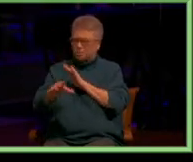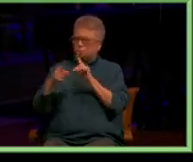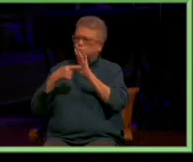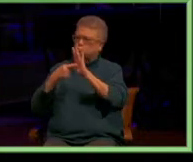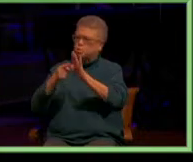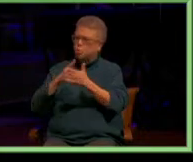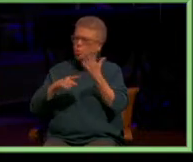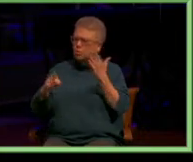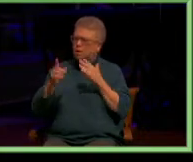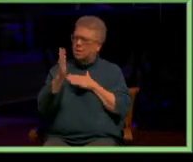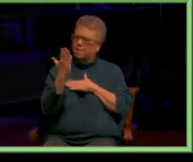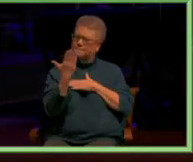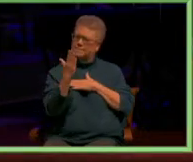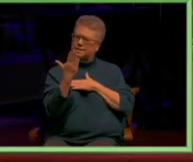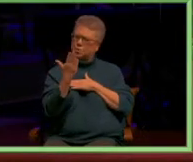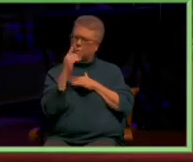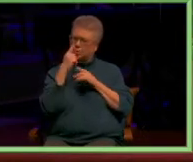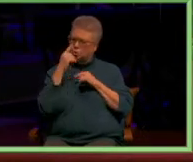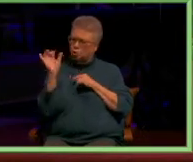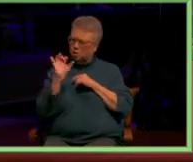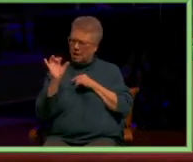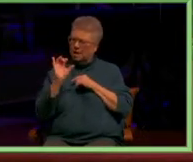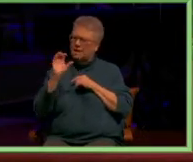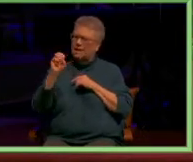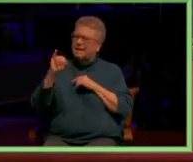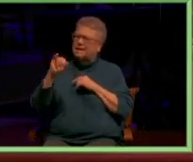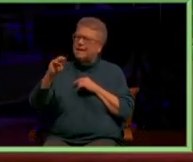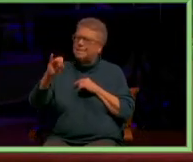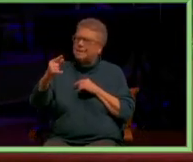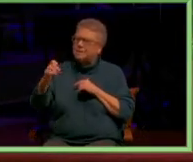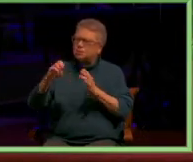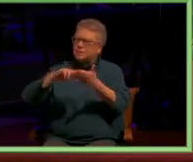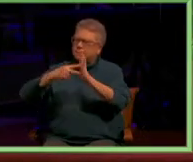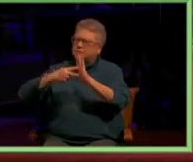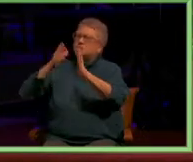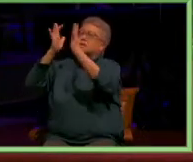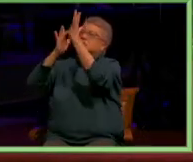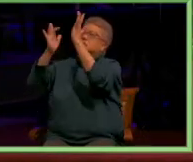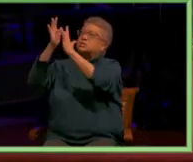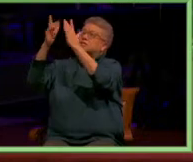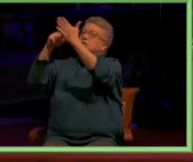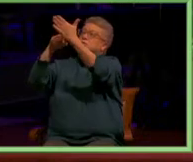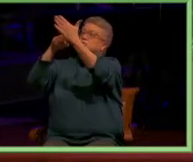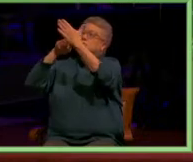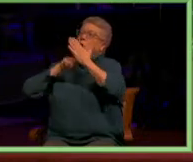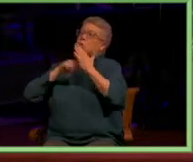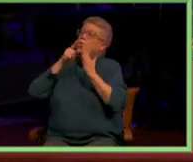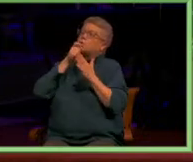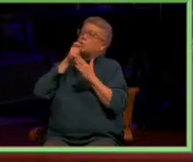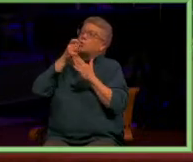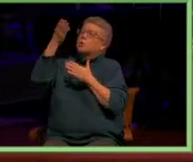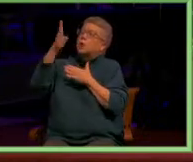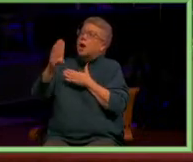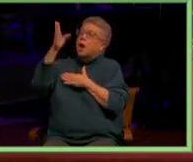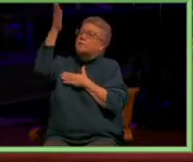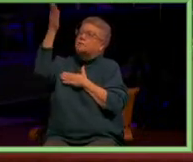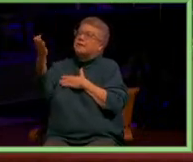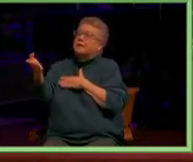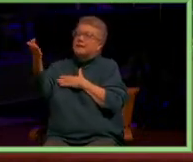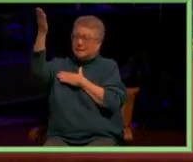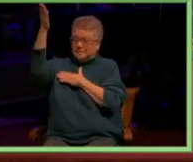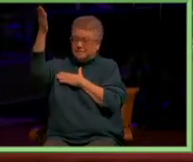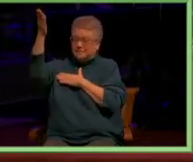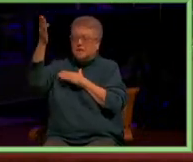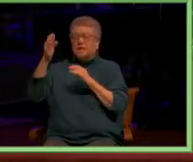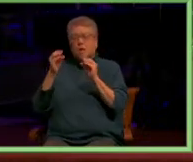you are looking at. When we say image, we are saying that Jesus is showing us who God is, but the word means more than that. It